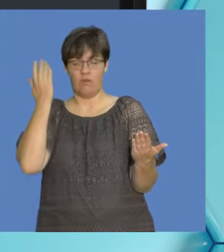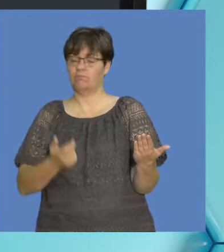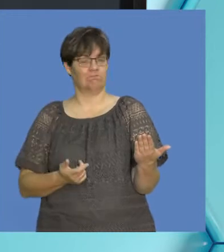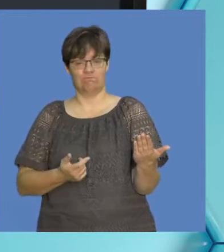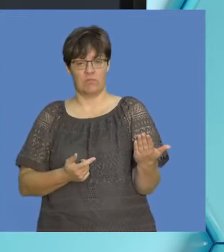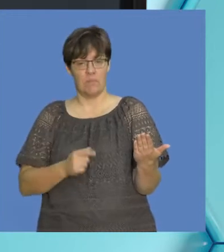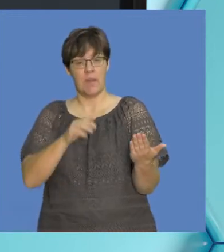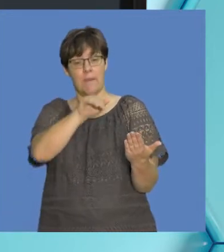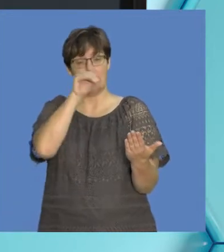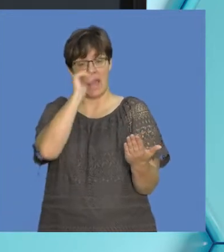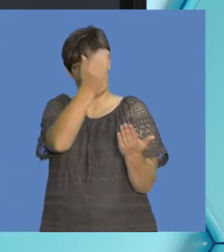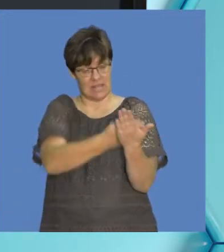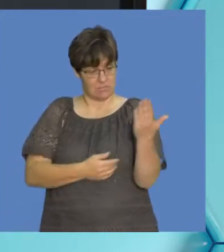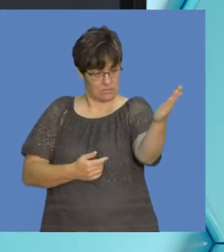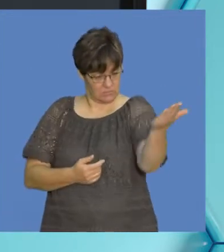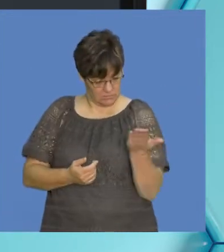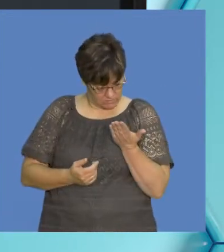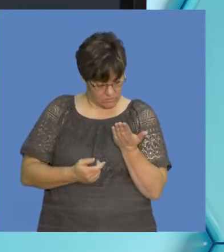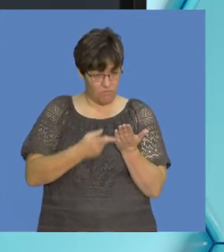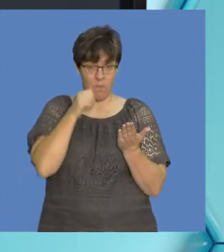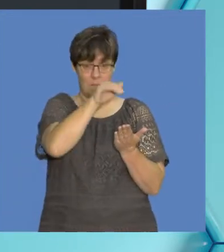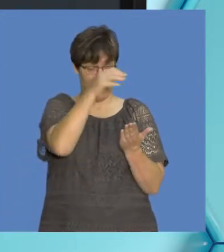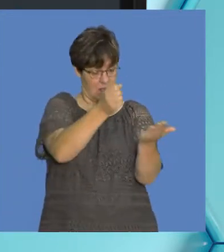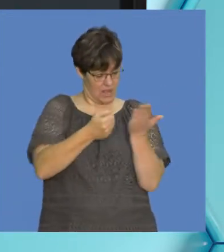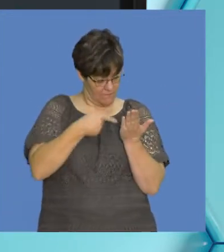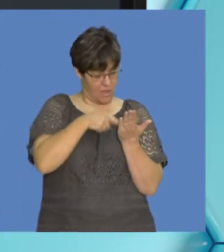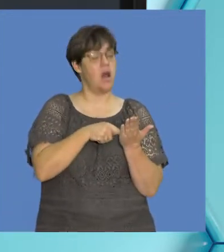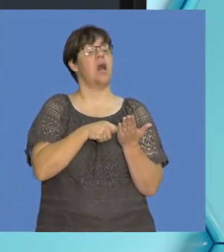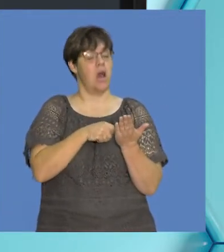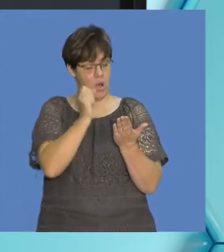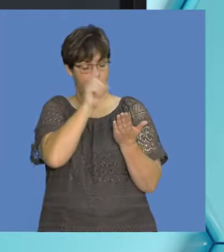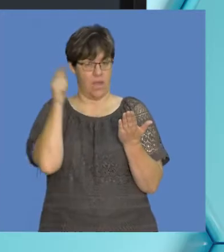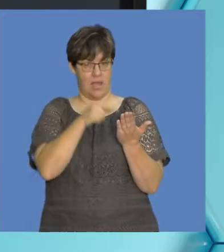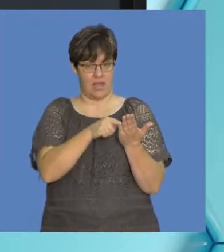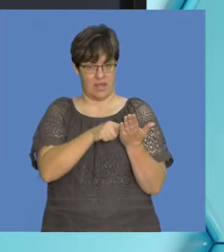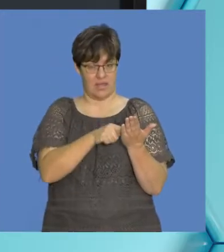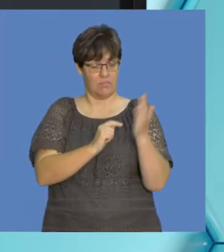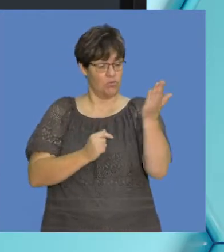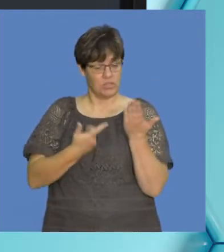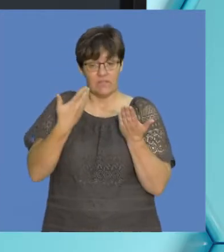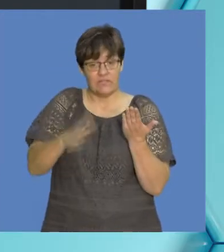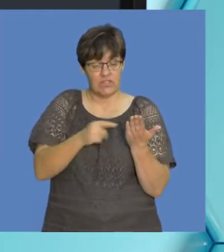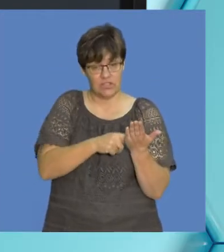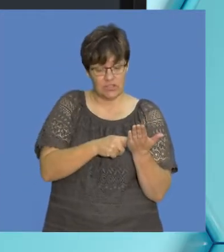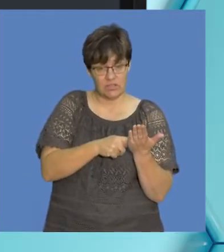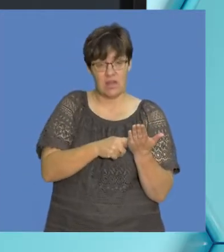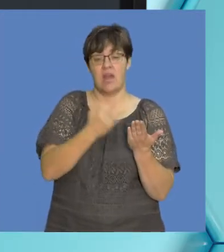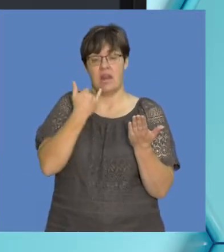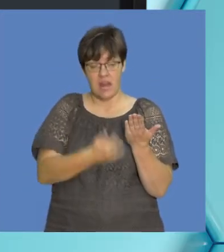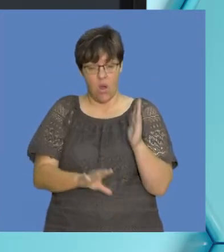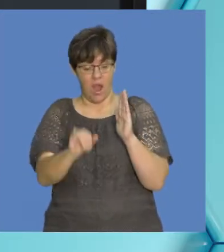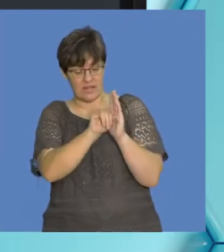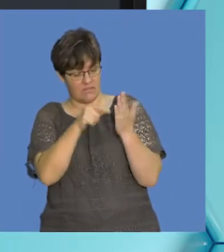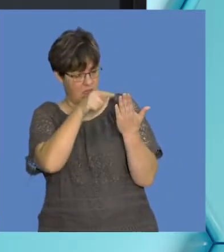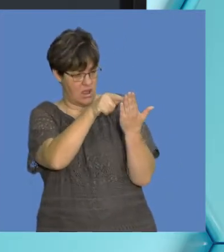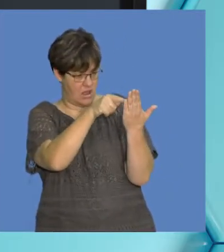you receive your bank statement. Okay, now that you've received your bank statement, you are able to identify